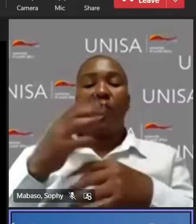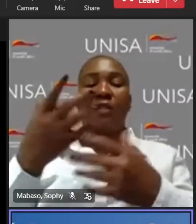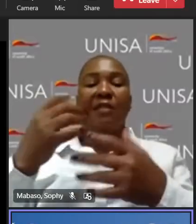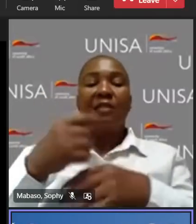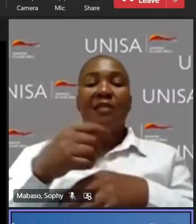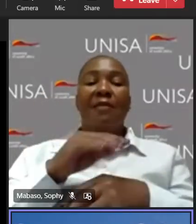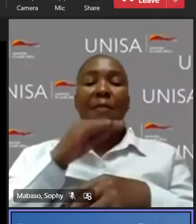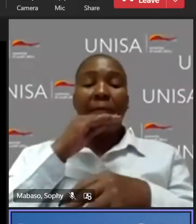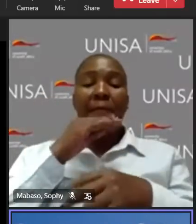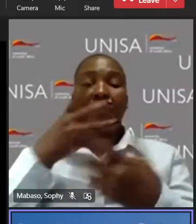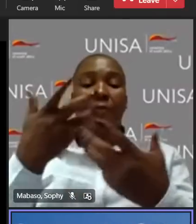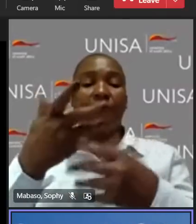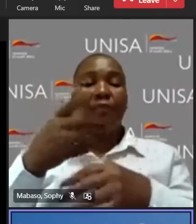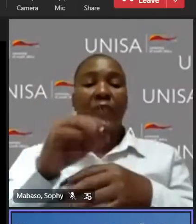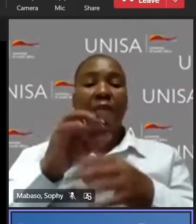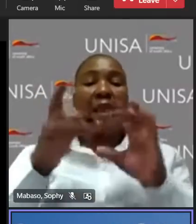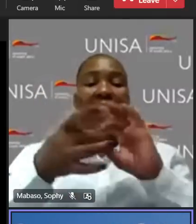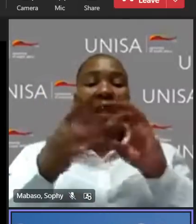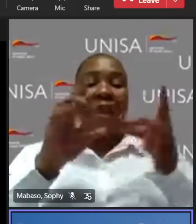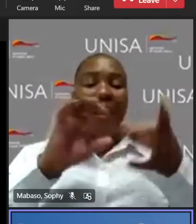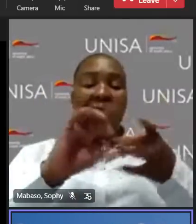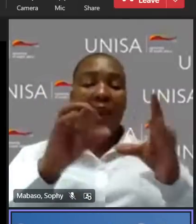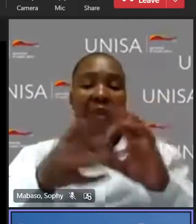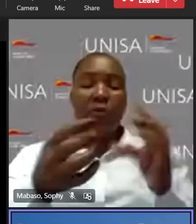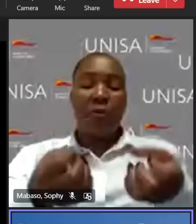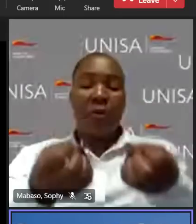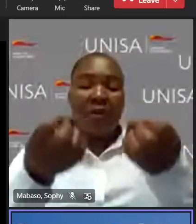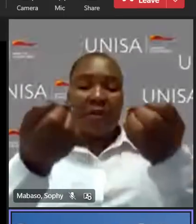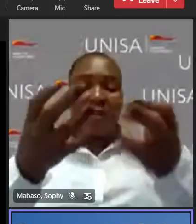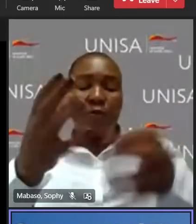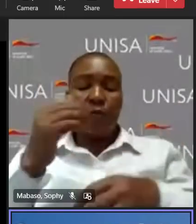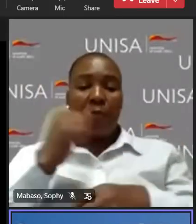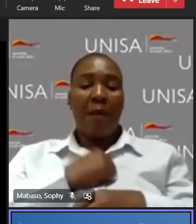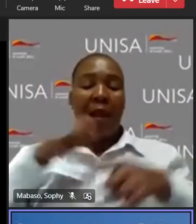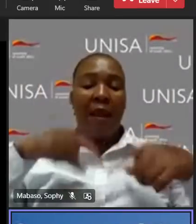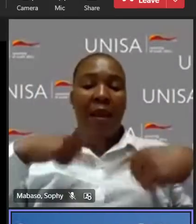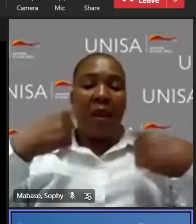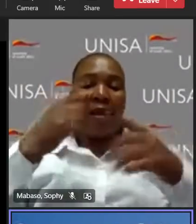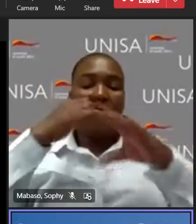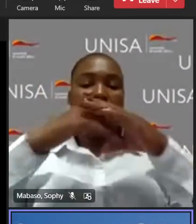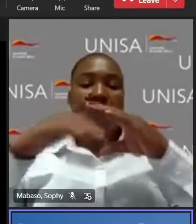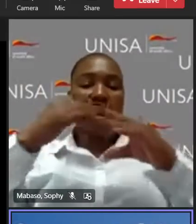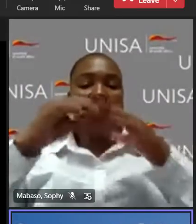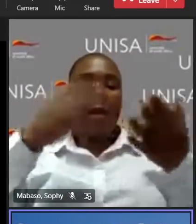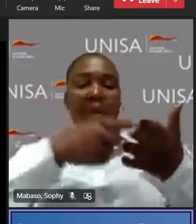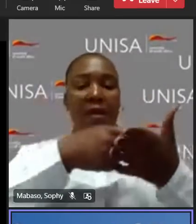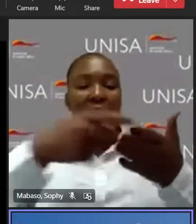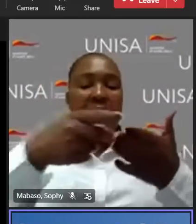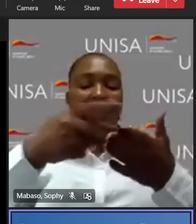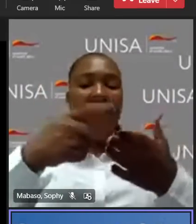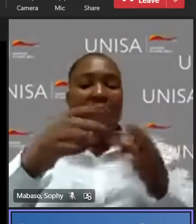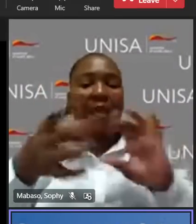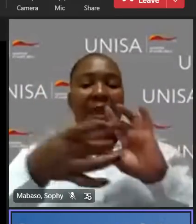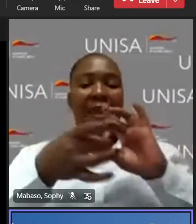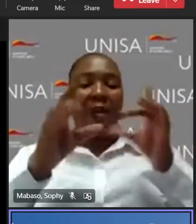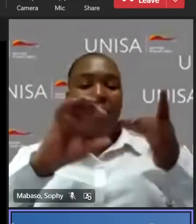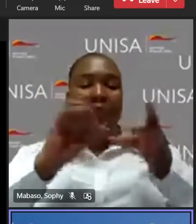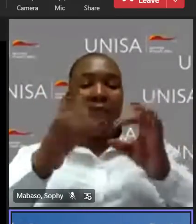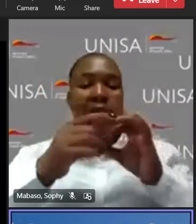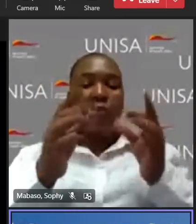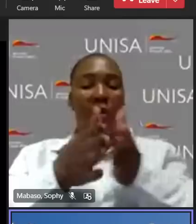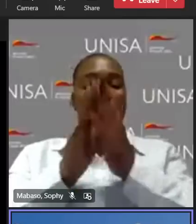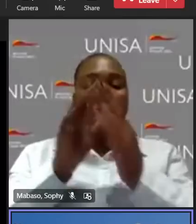a link must be sent to MyLife email address, and the link will request